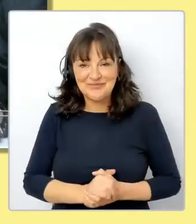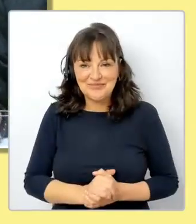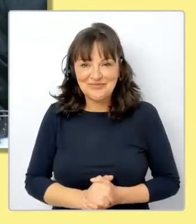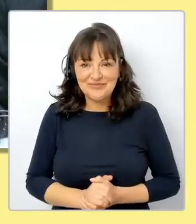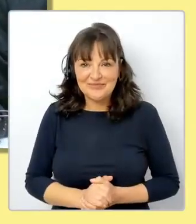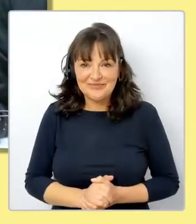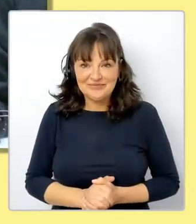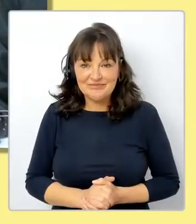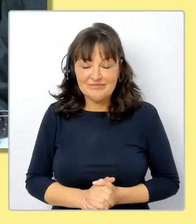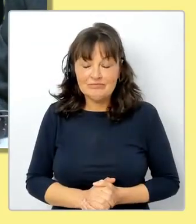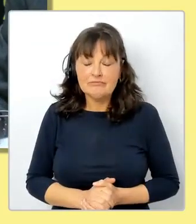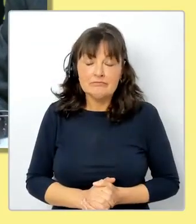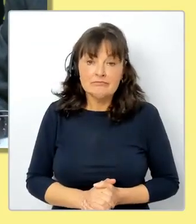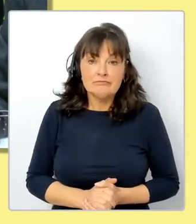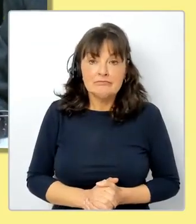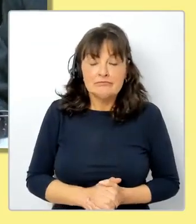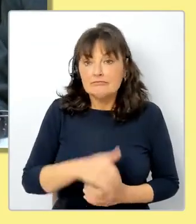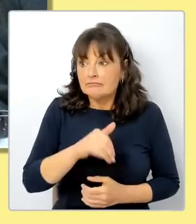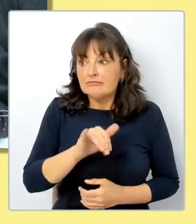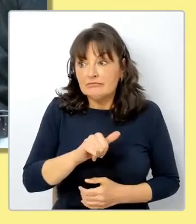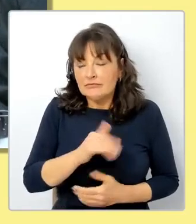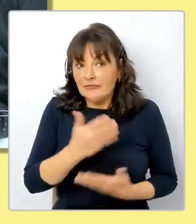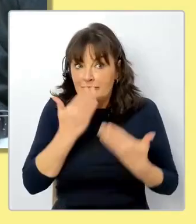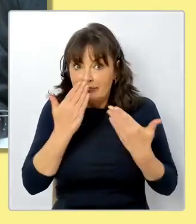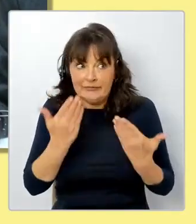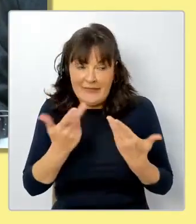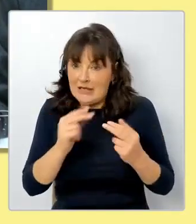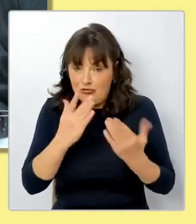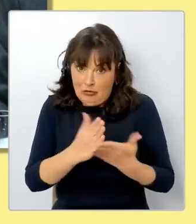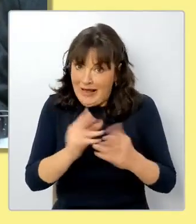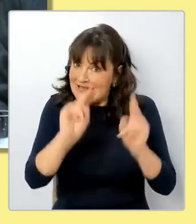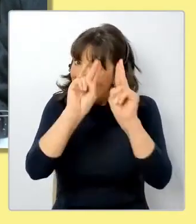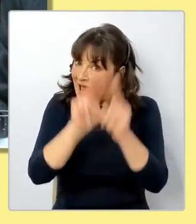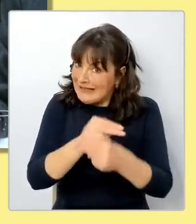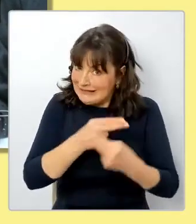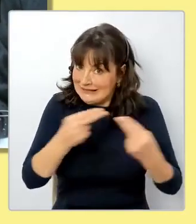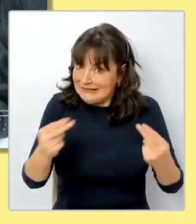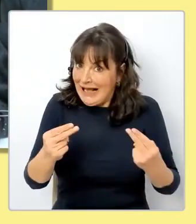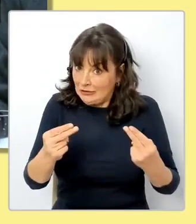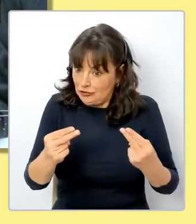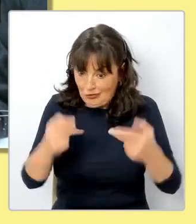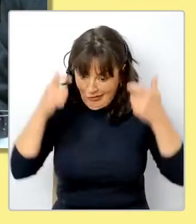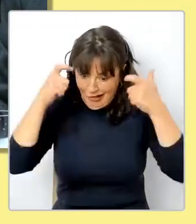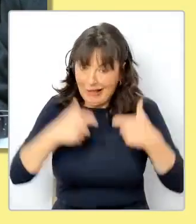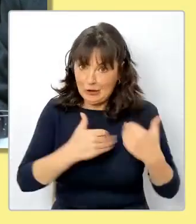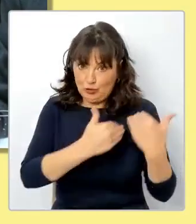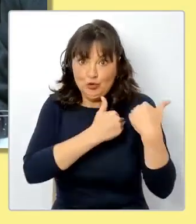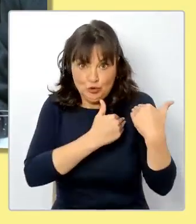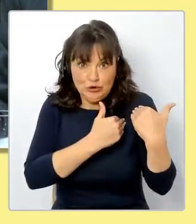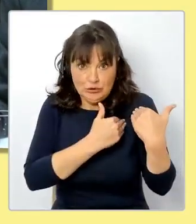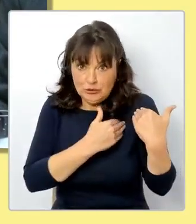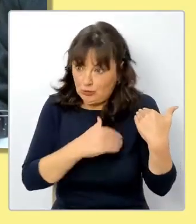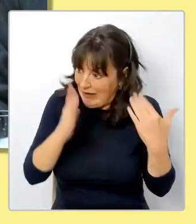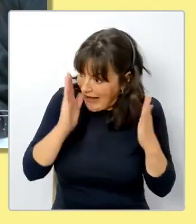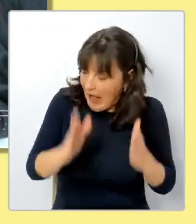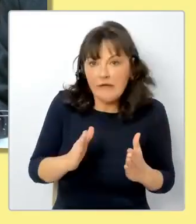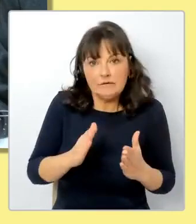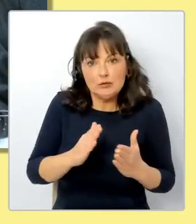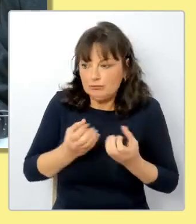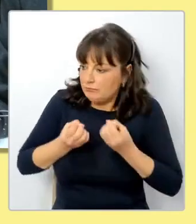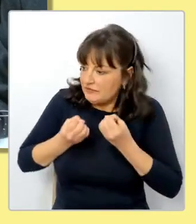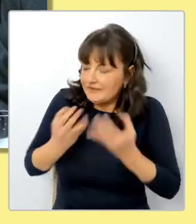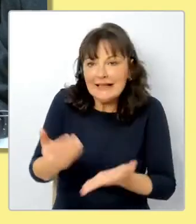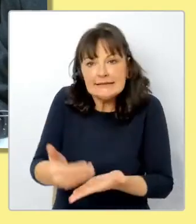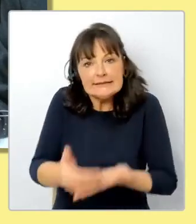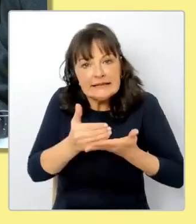Yeah, and obviously it's a, you know, it's an international obligation to be able to fulfill that and to provide sanctuary to